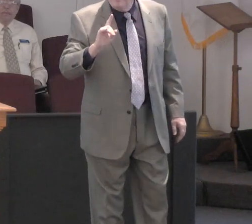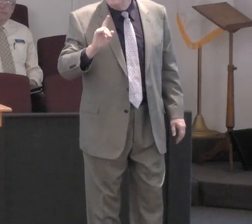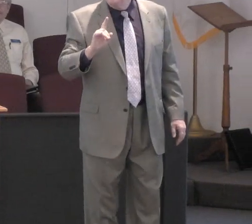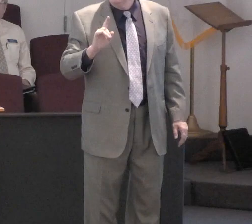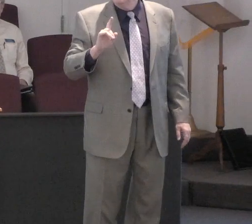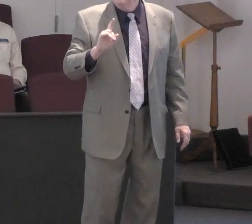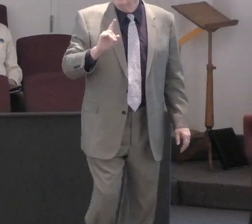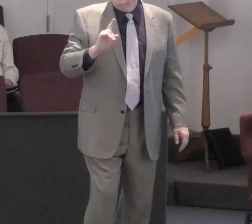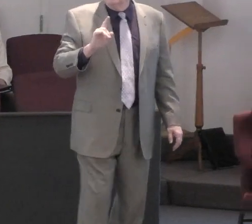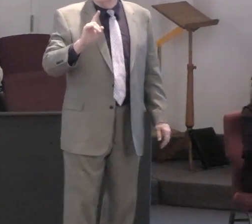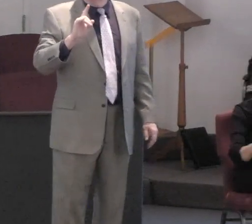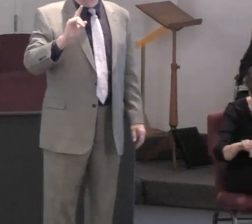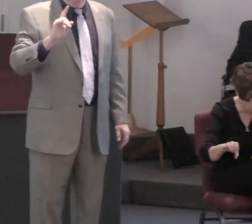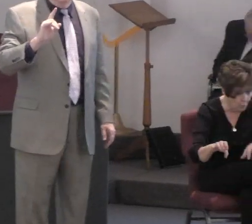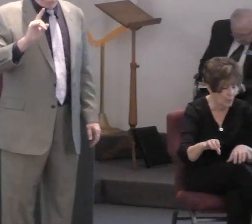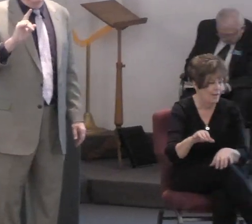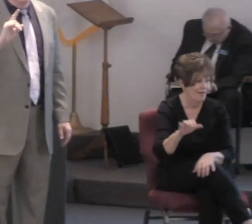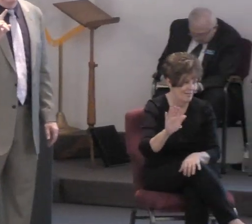What?